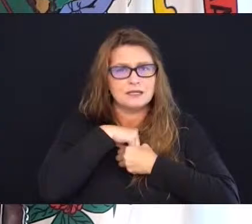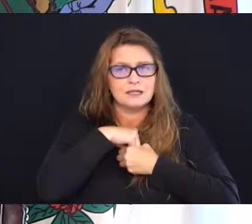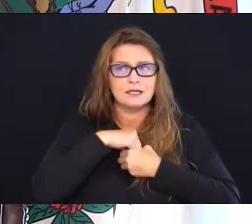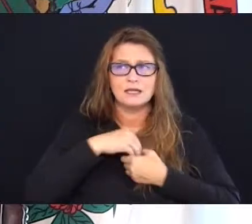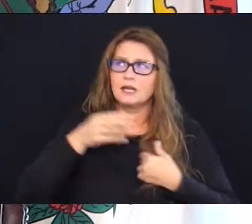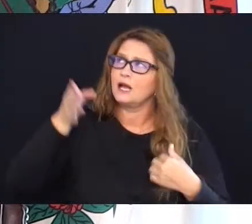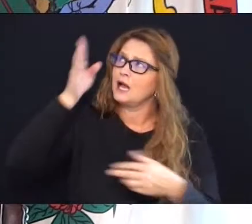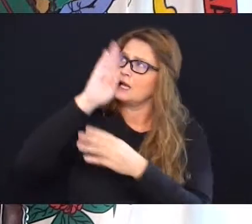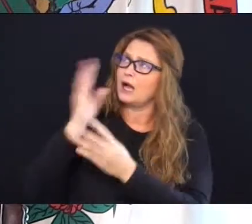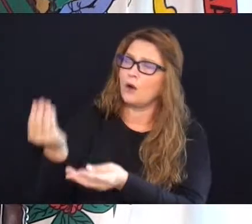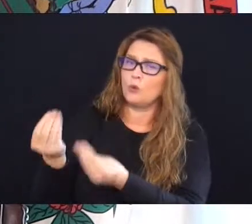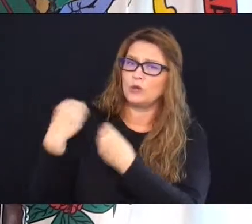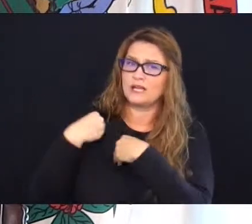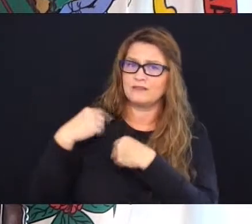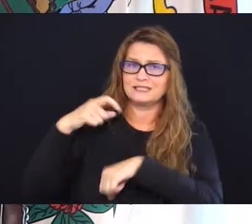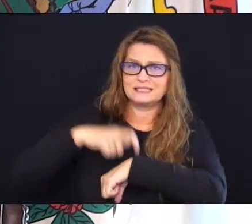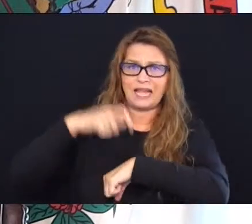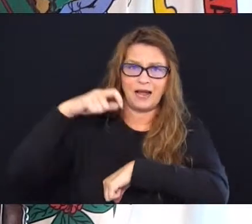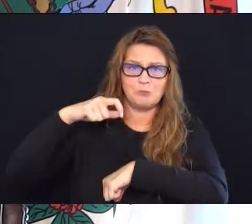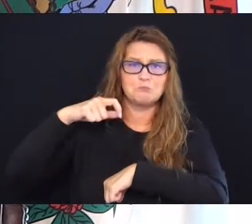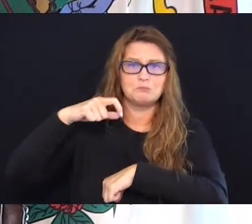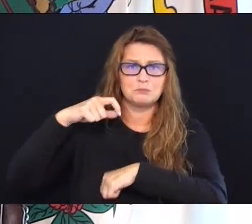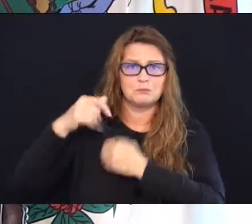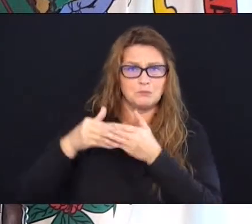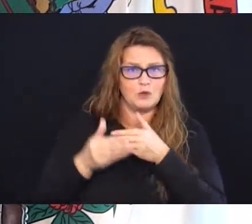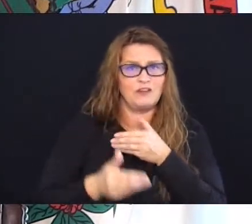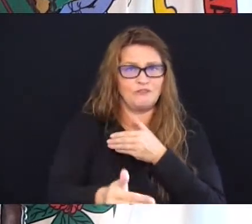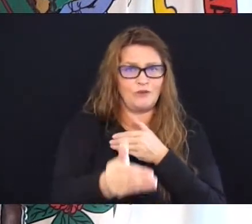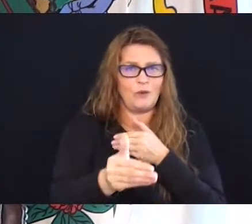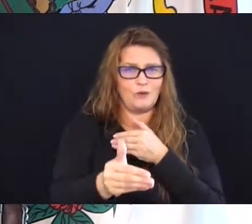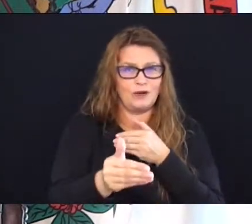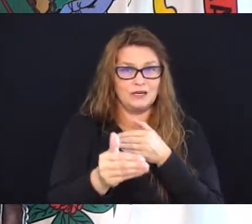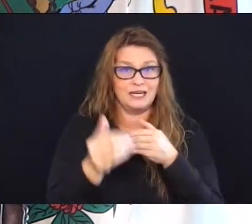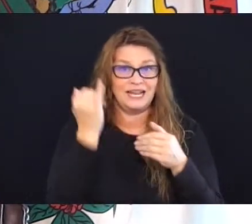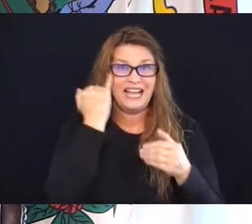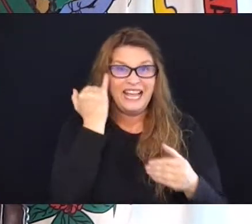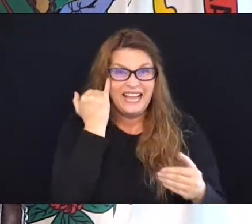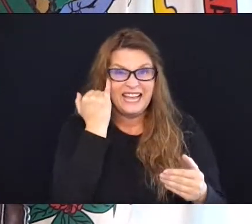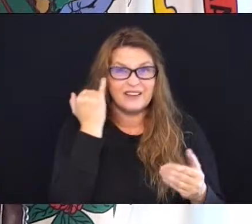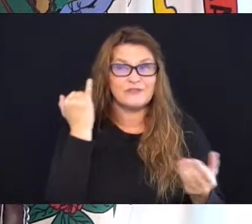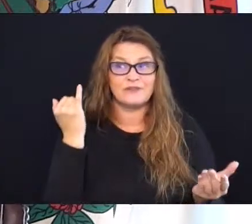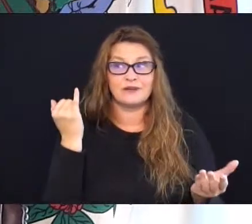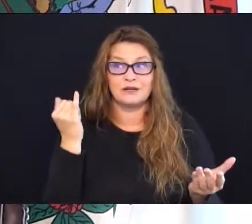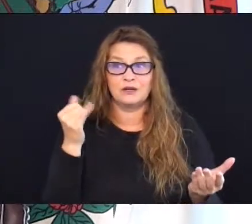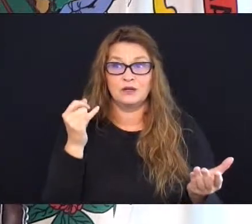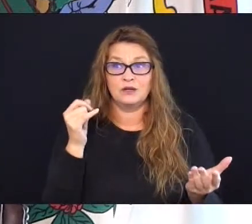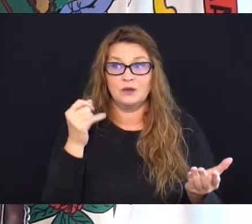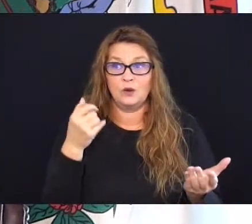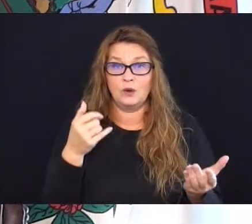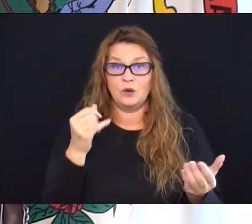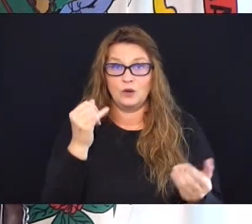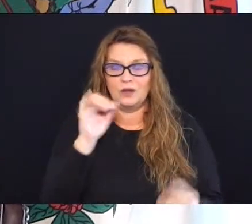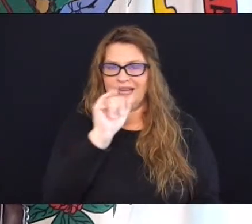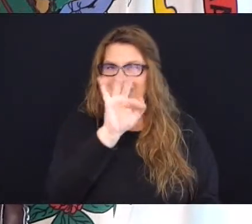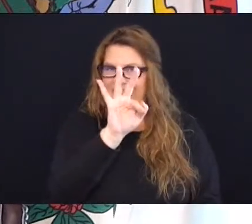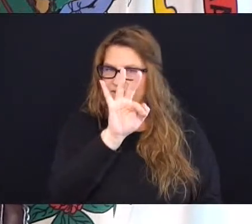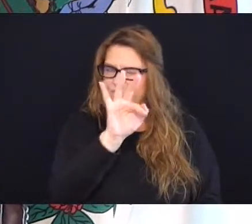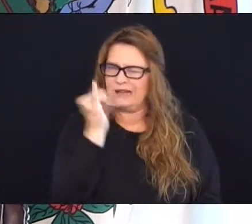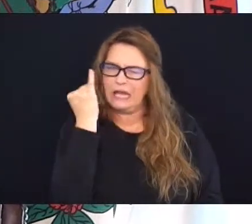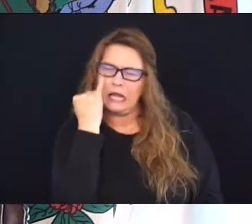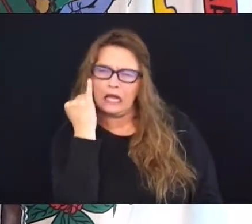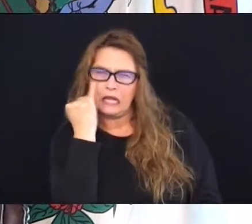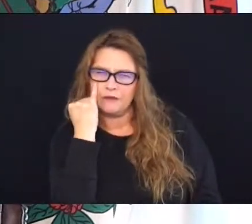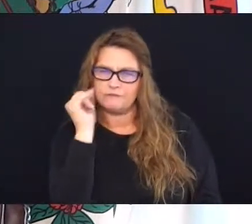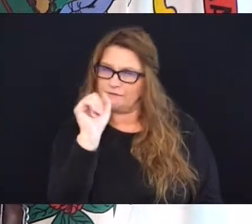He will give us time as we go forward, if there is such a thing. And I underline if there